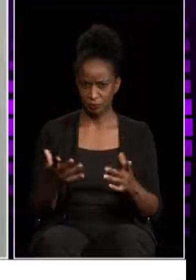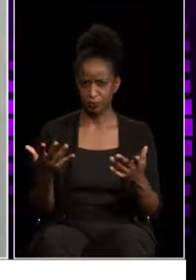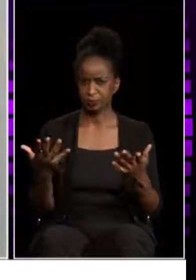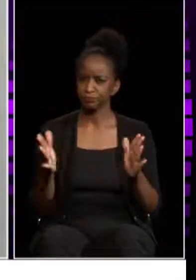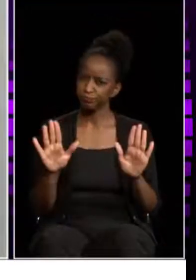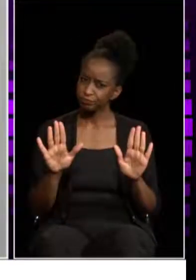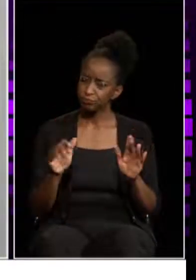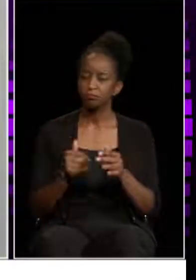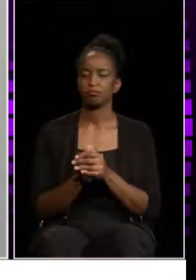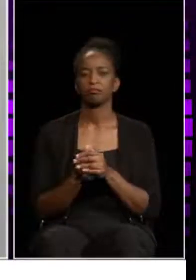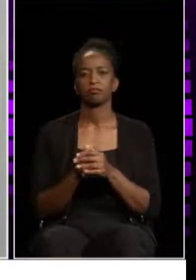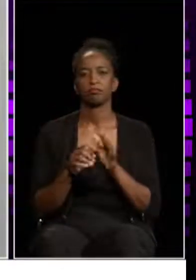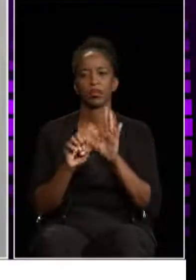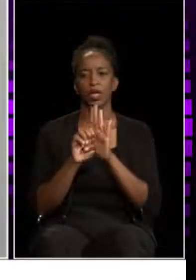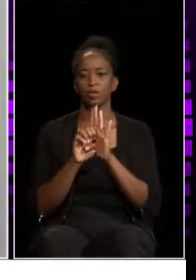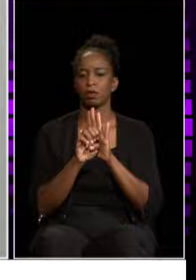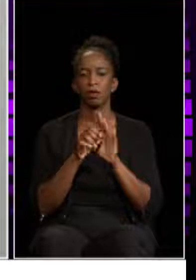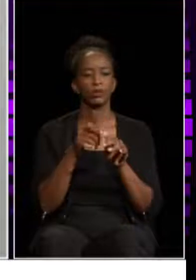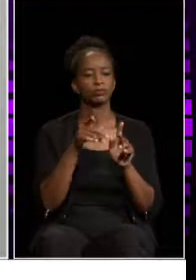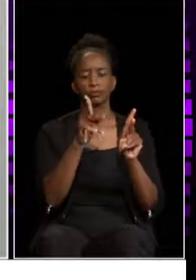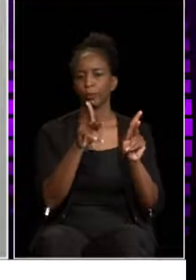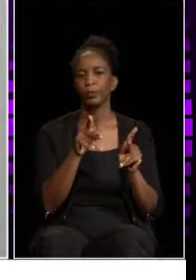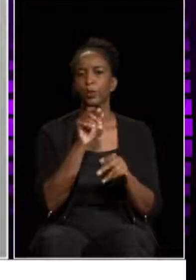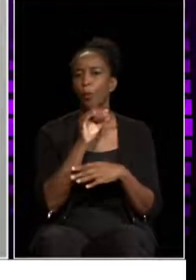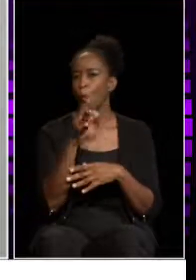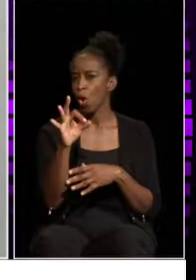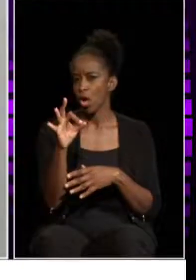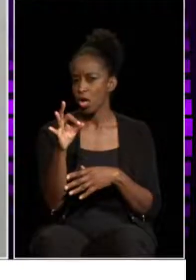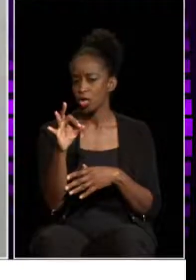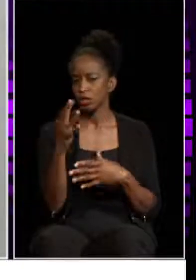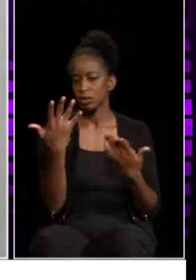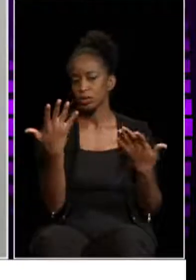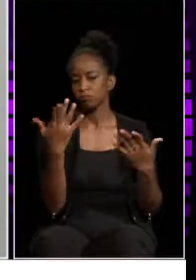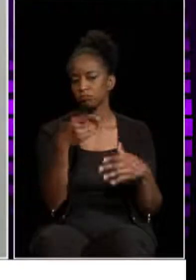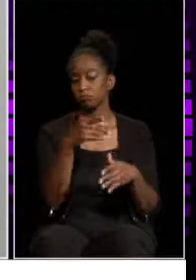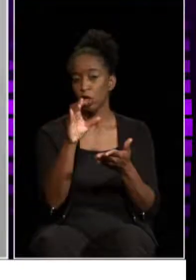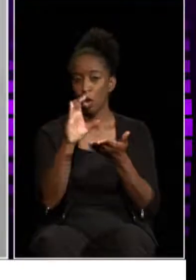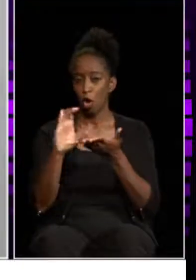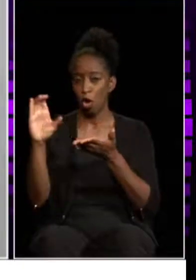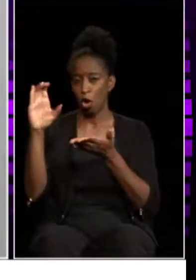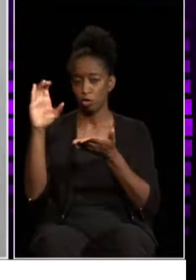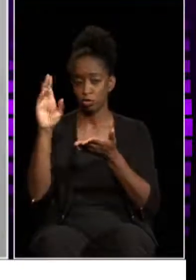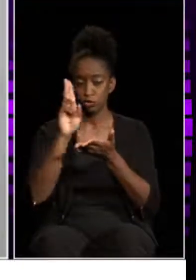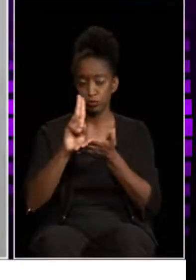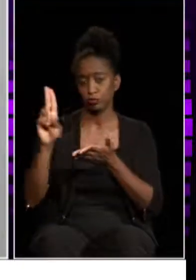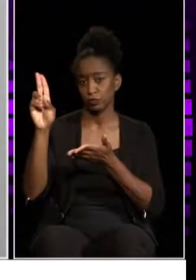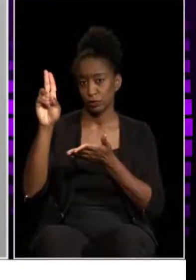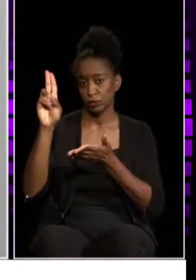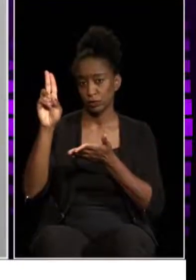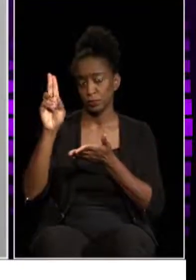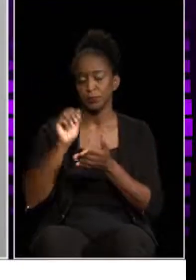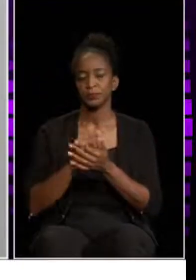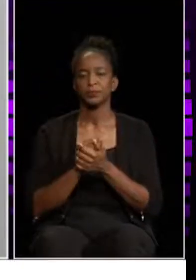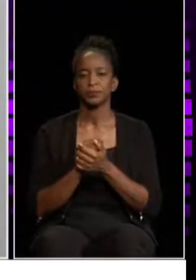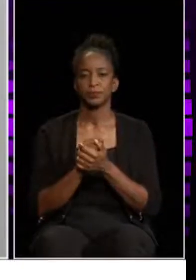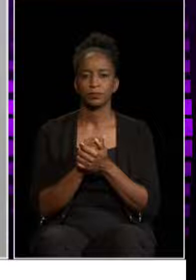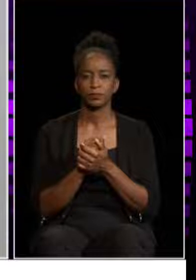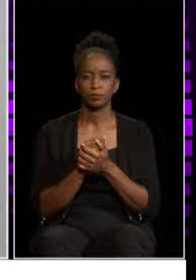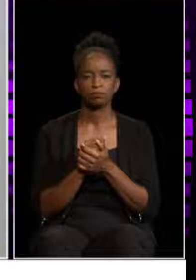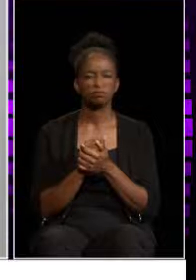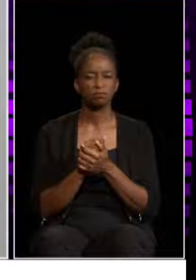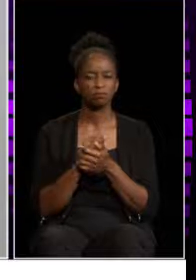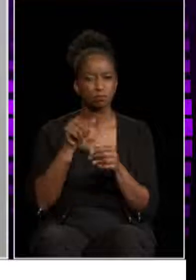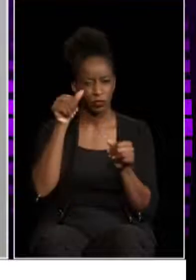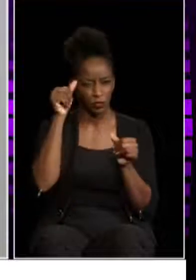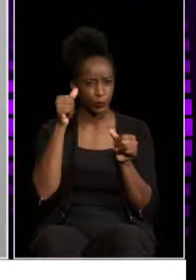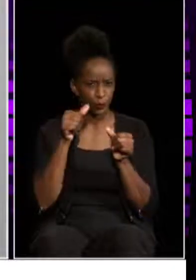on where they are in life. So let's say they're at a tertiary level institution. Remember that most of the, if not all, of